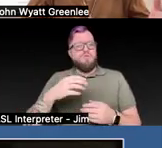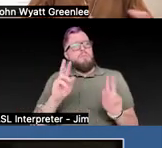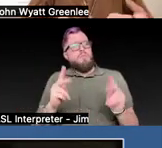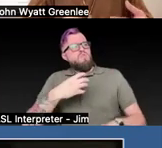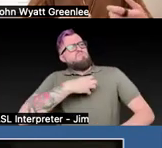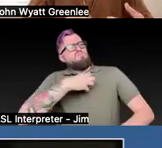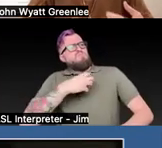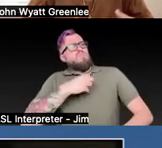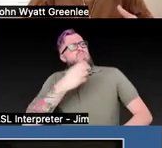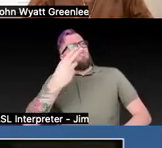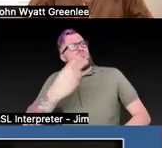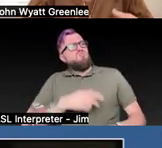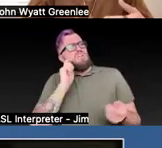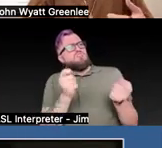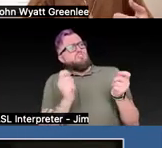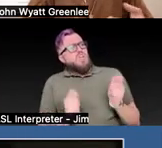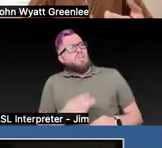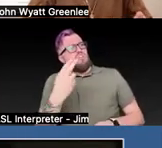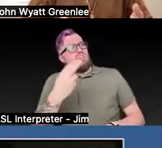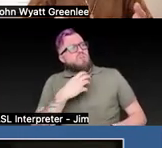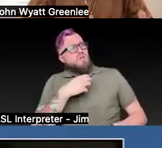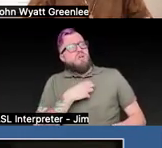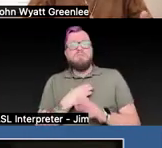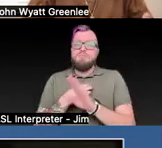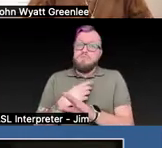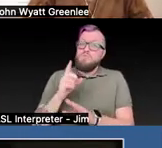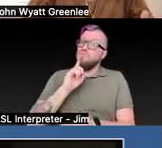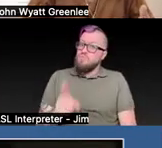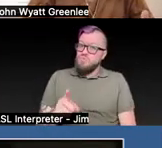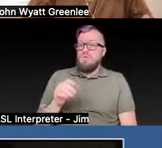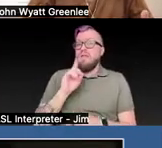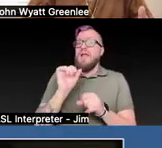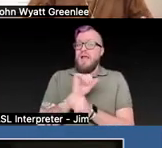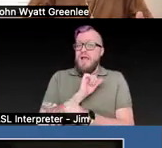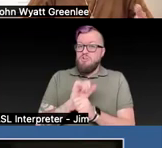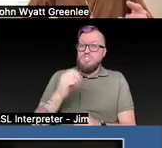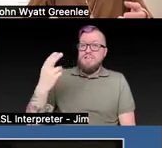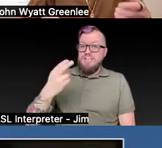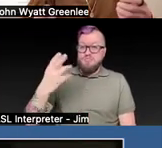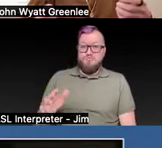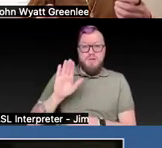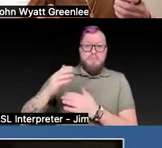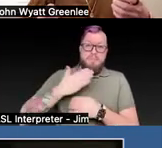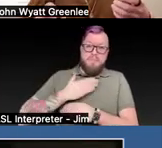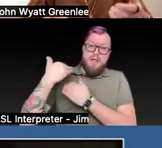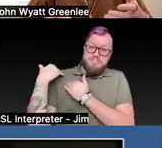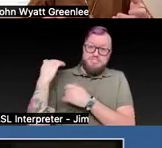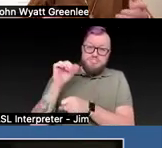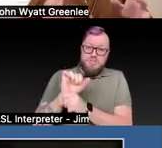history because we sometimes like the history we have. And this is true. This is actually a historian's job.